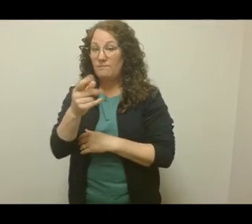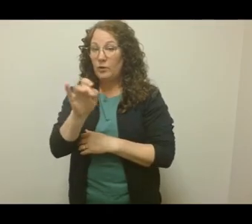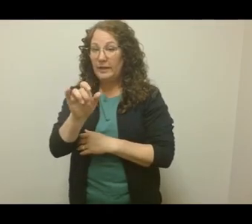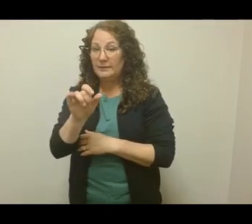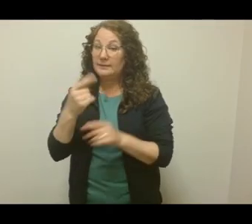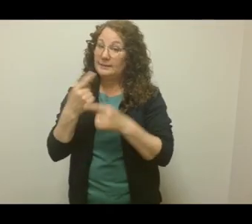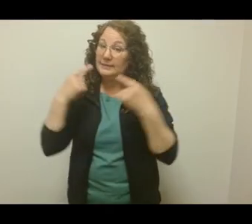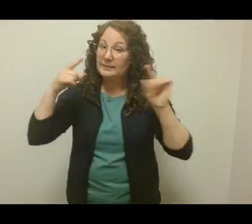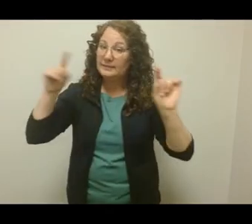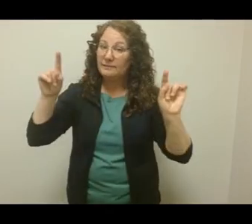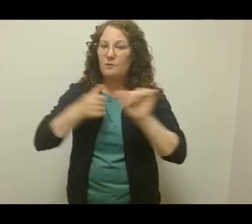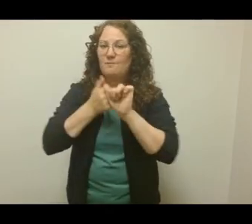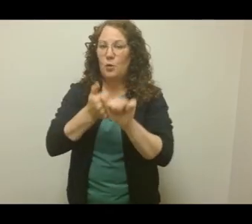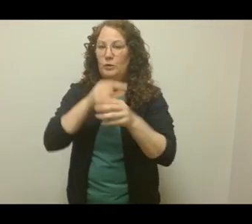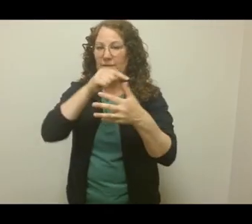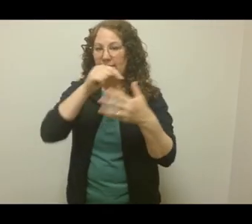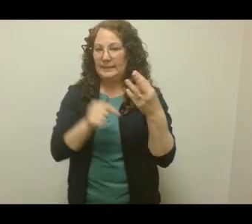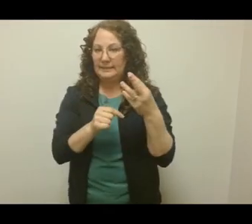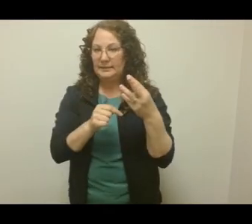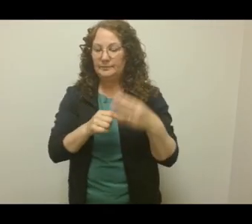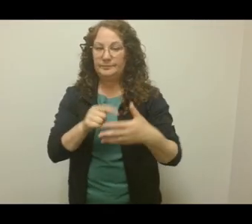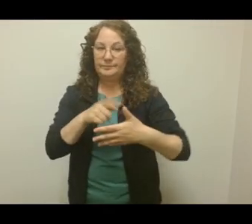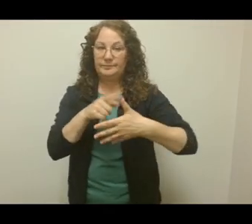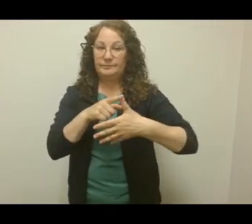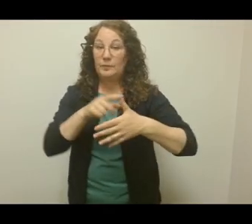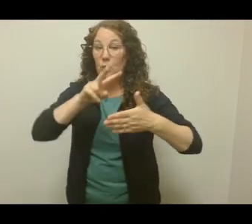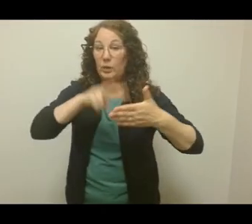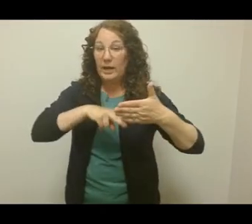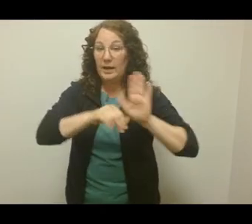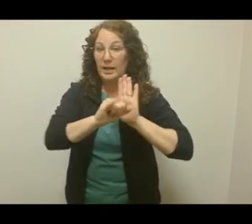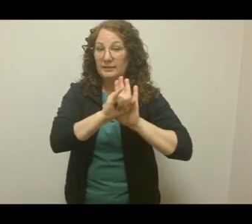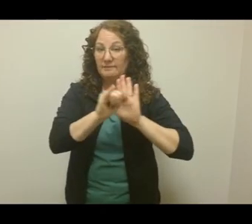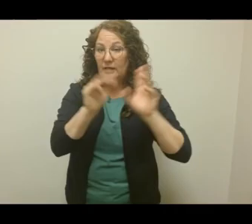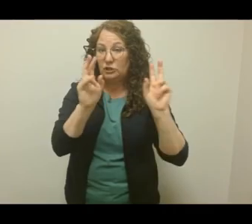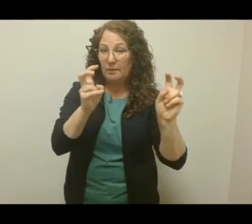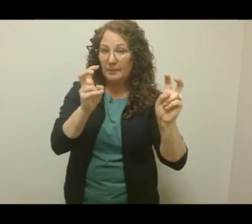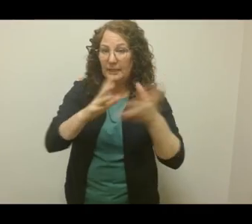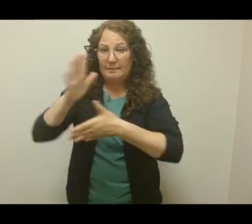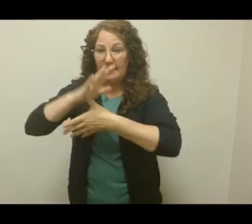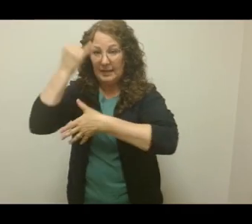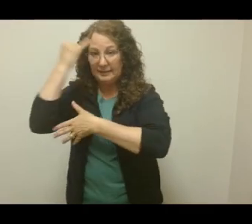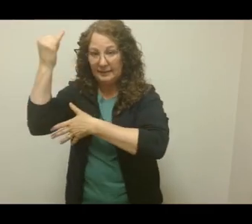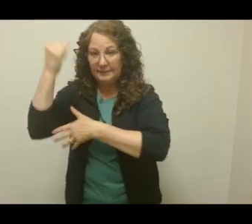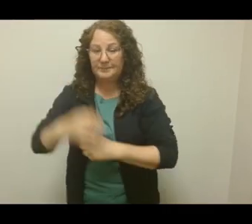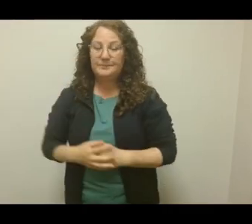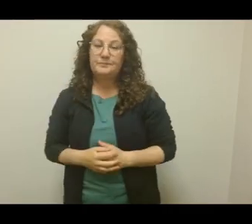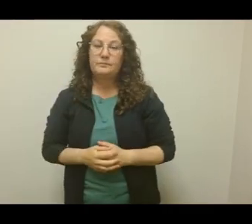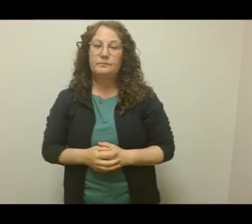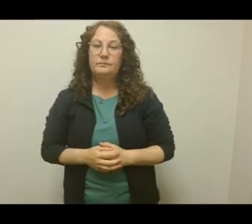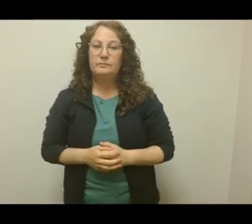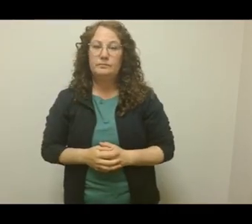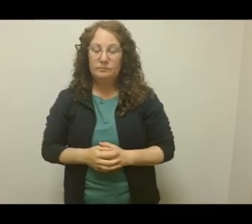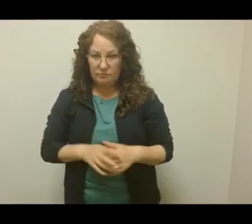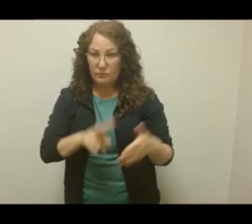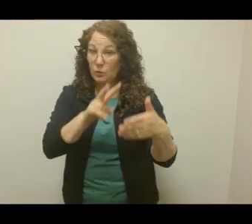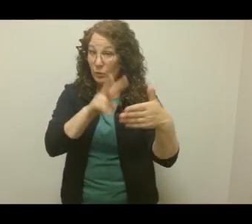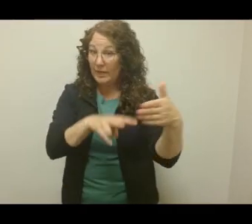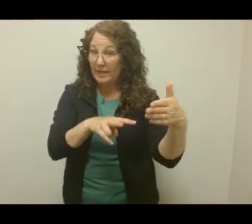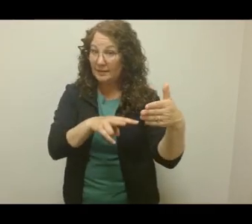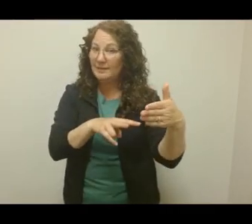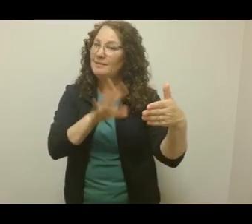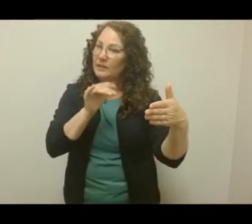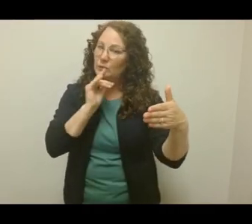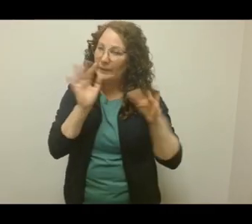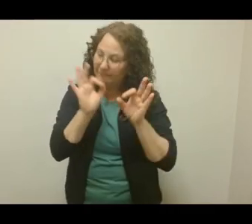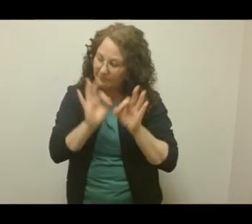steps. Number 1, read to identify the topic and the main idea. Reading is a very, very